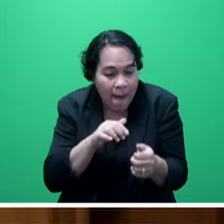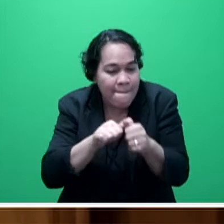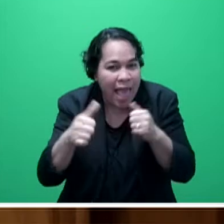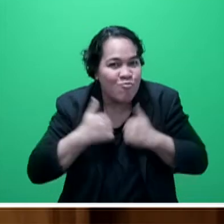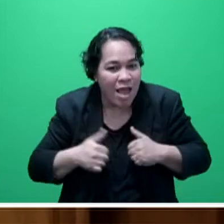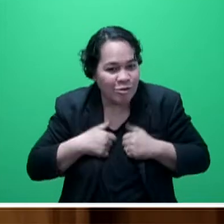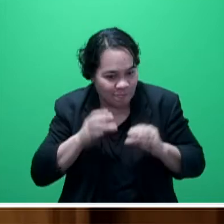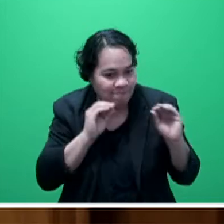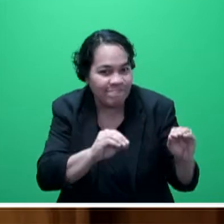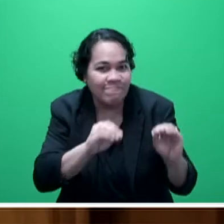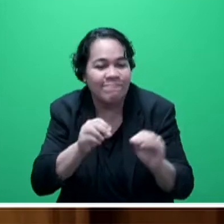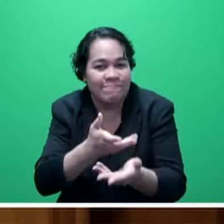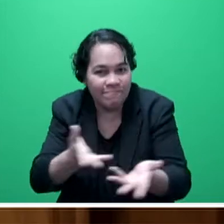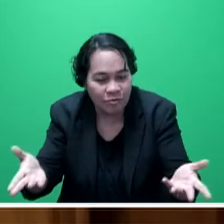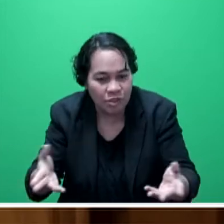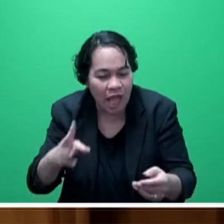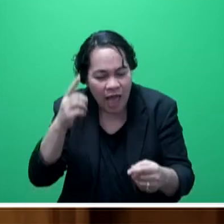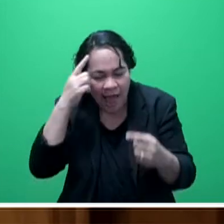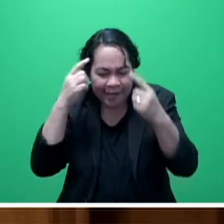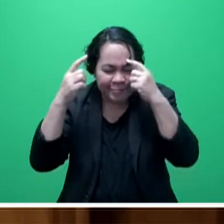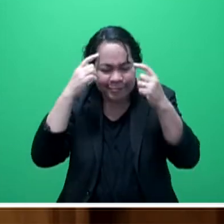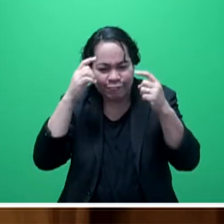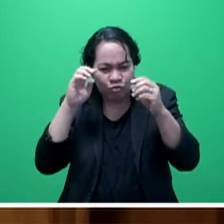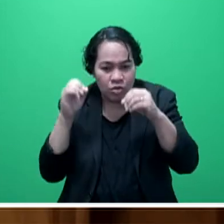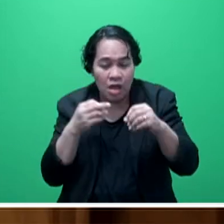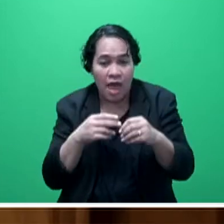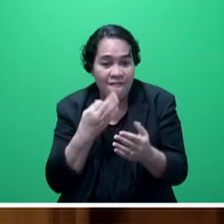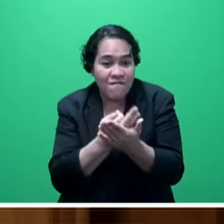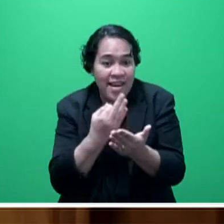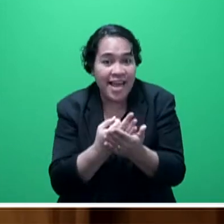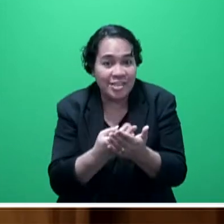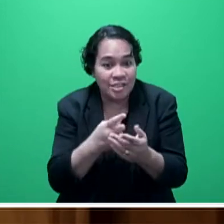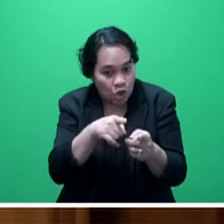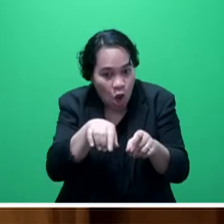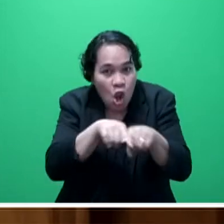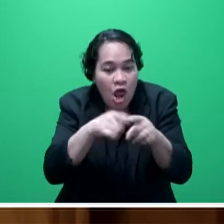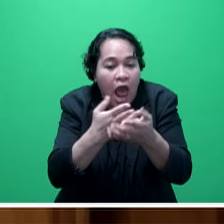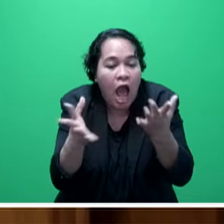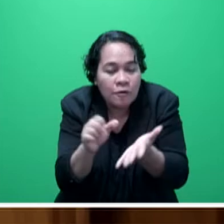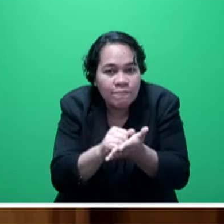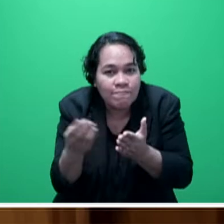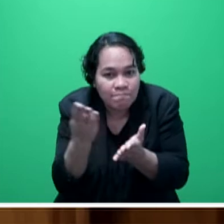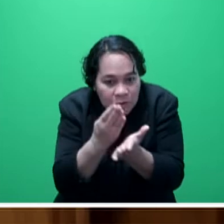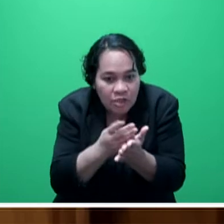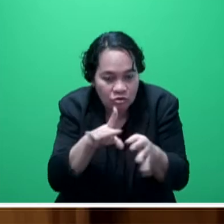practice, farm methodologies, and financial literacy will be delivered in the next financial